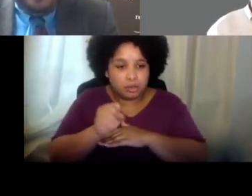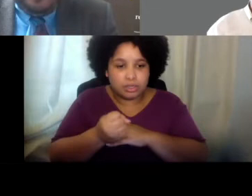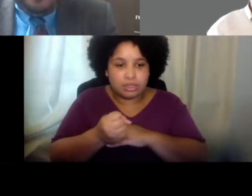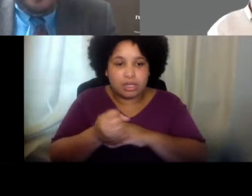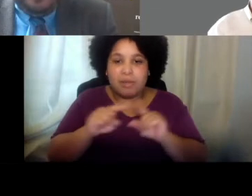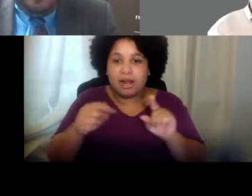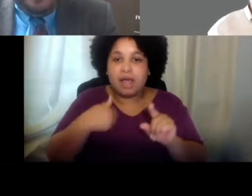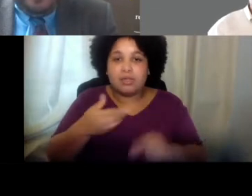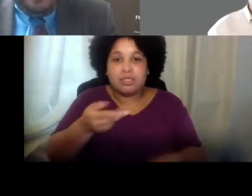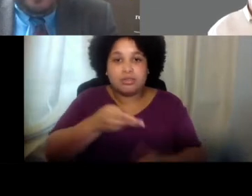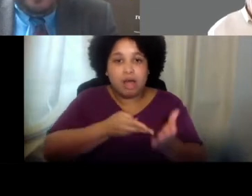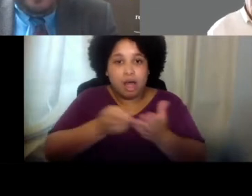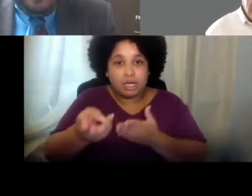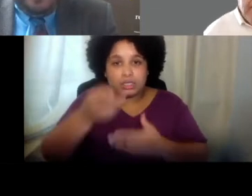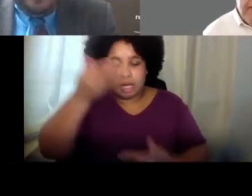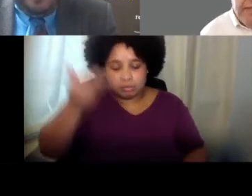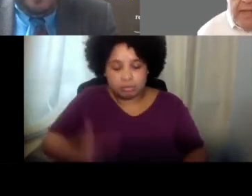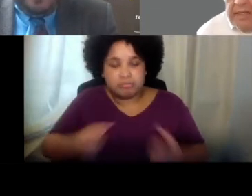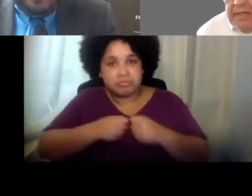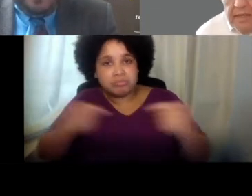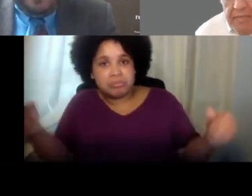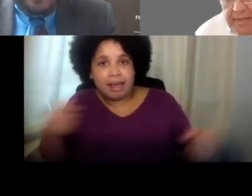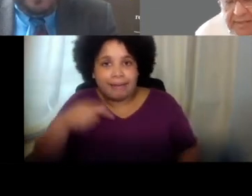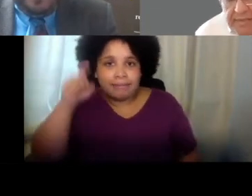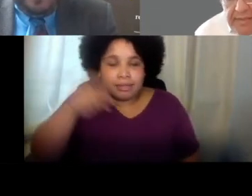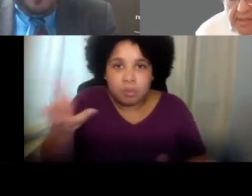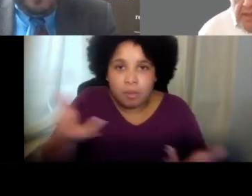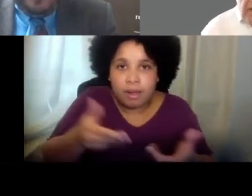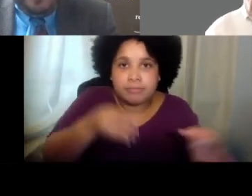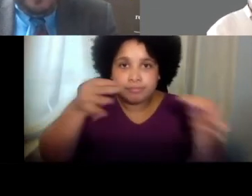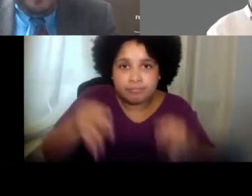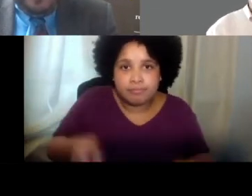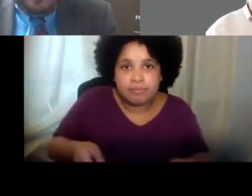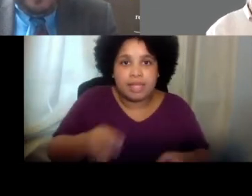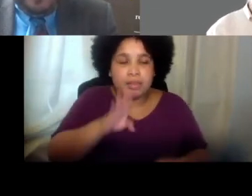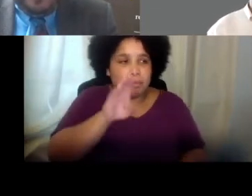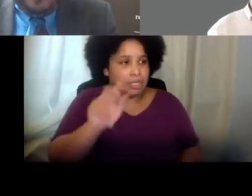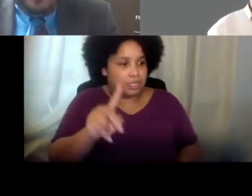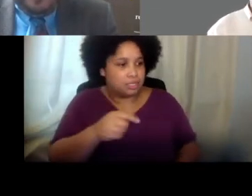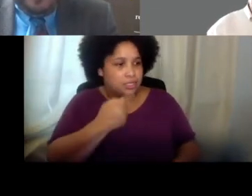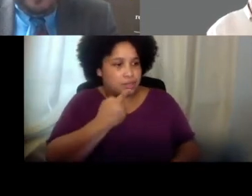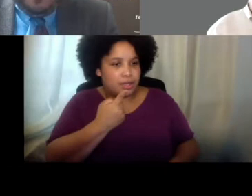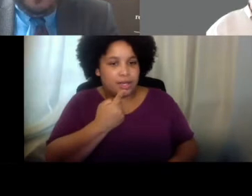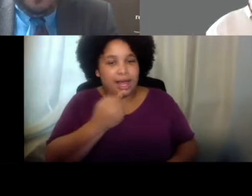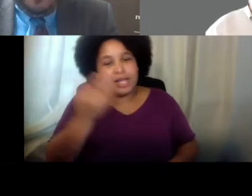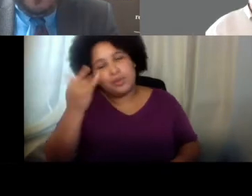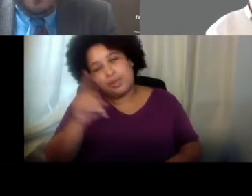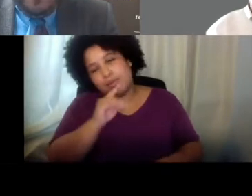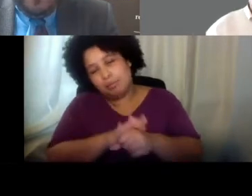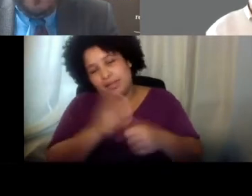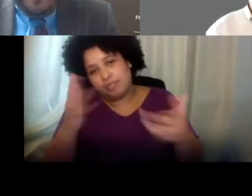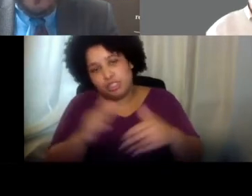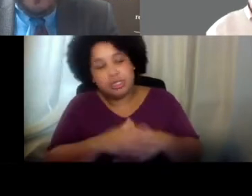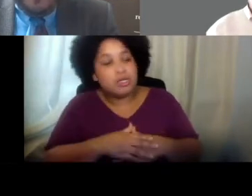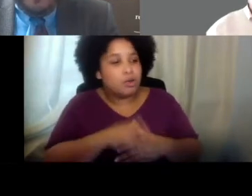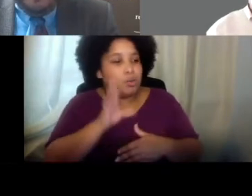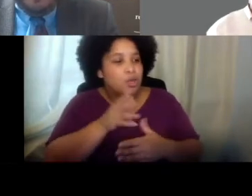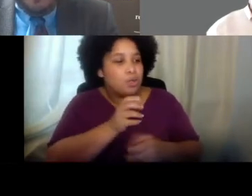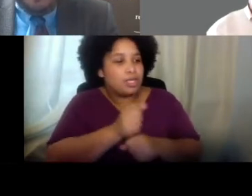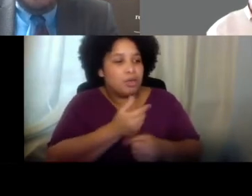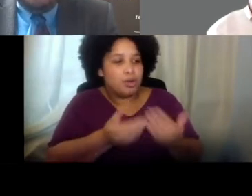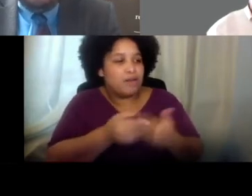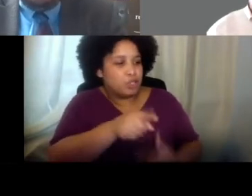honest. I told them who I was, what I needed, and the bank says, and I knew they were committed when they said, we'll get you whatever you